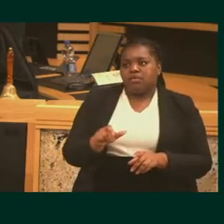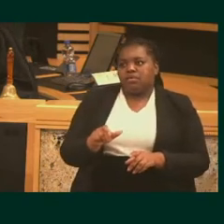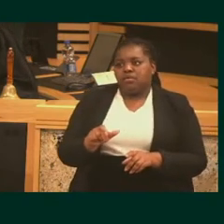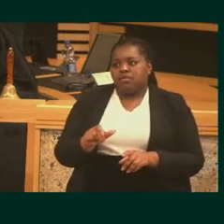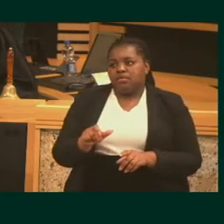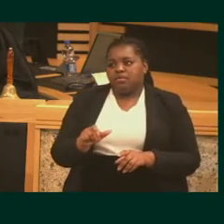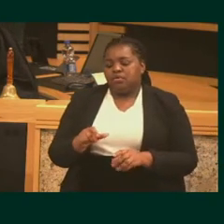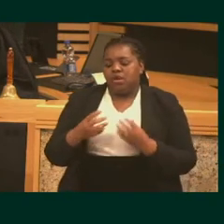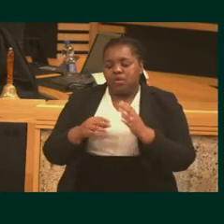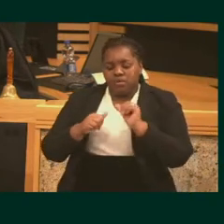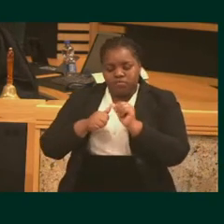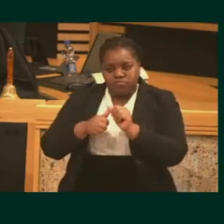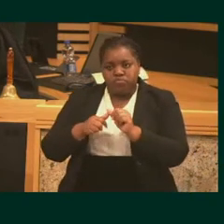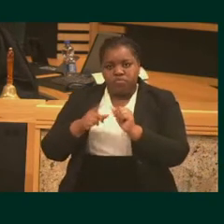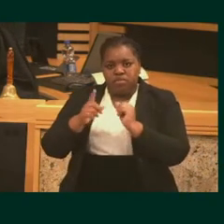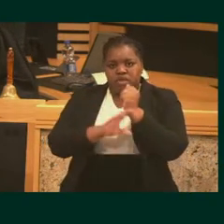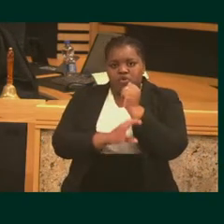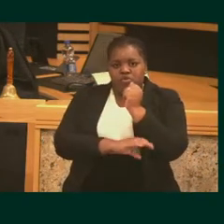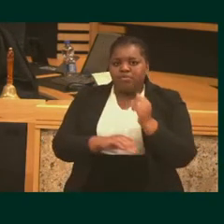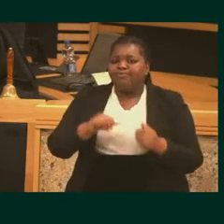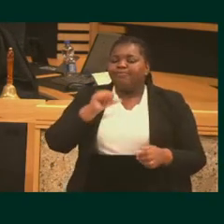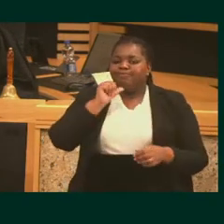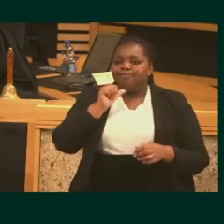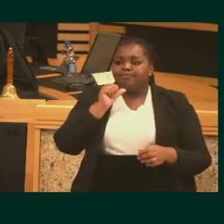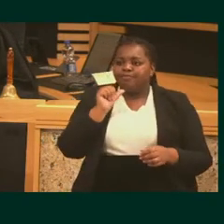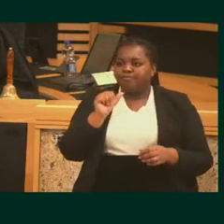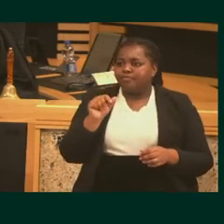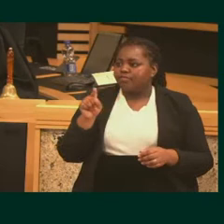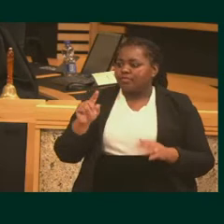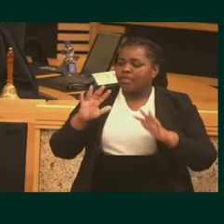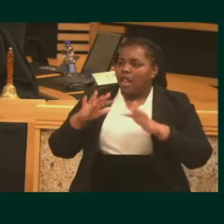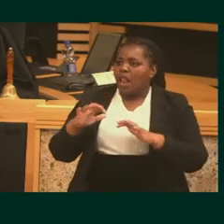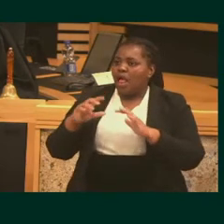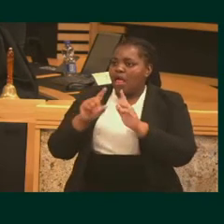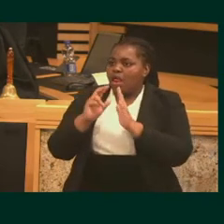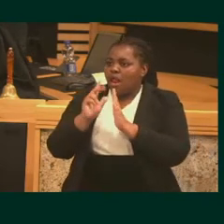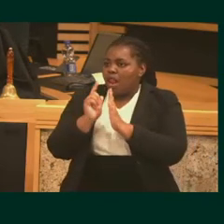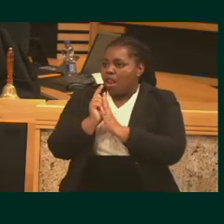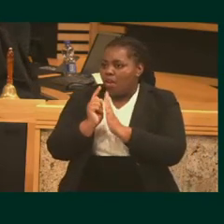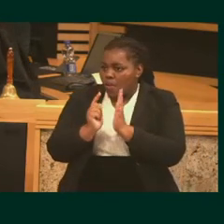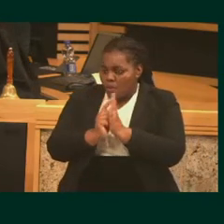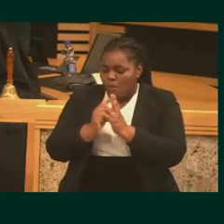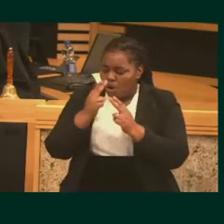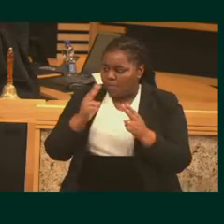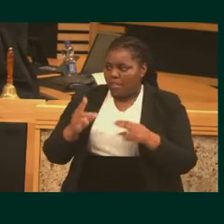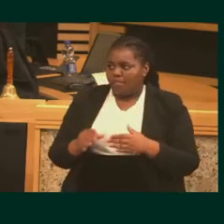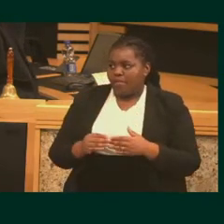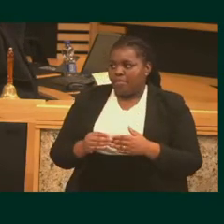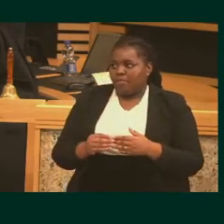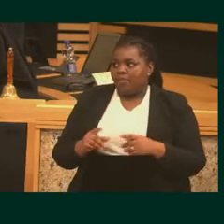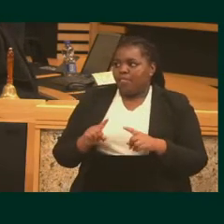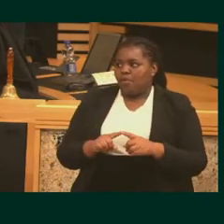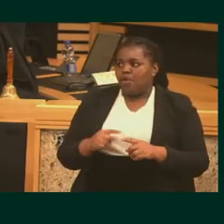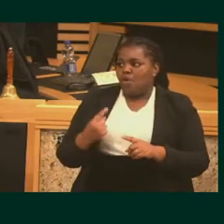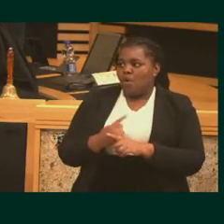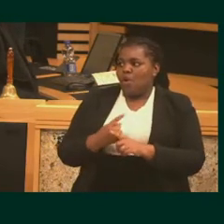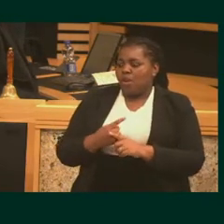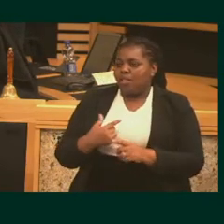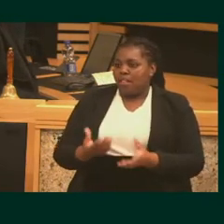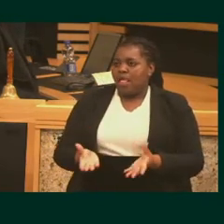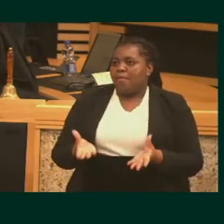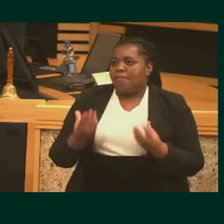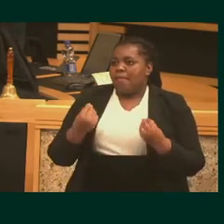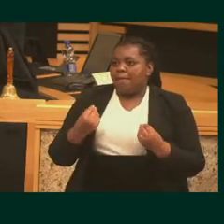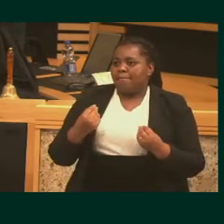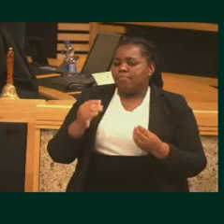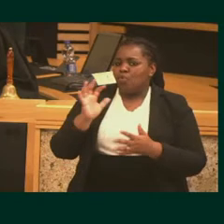the Constitution despite adequate legislations honorable members we often come across hinderous